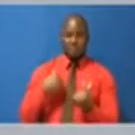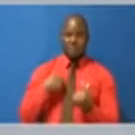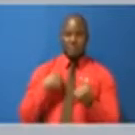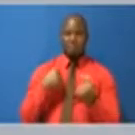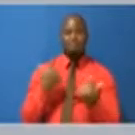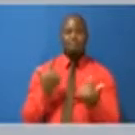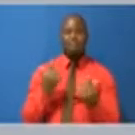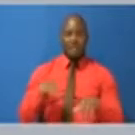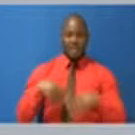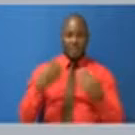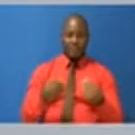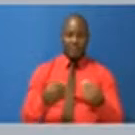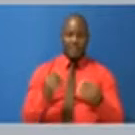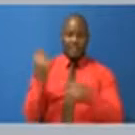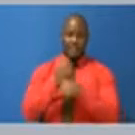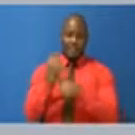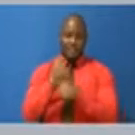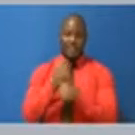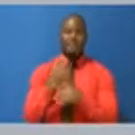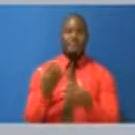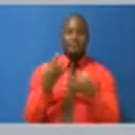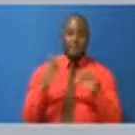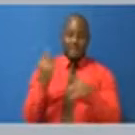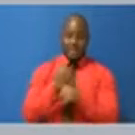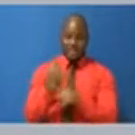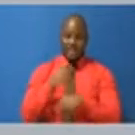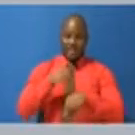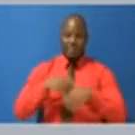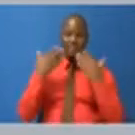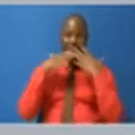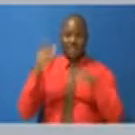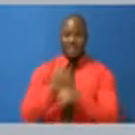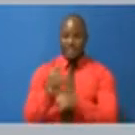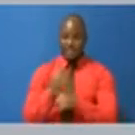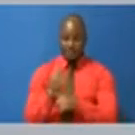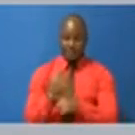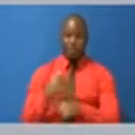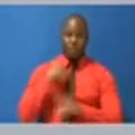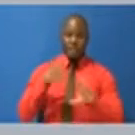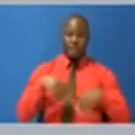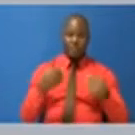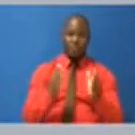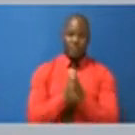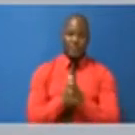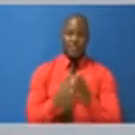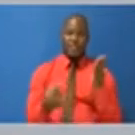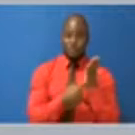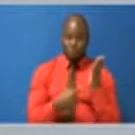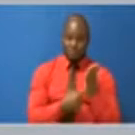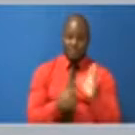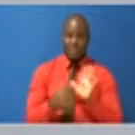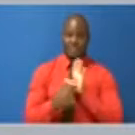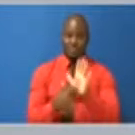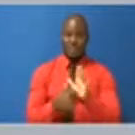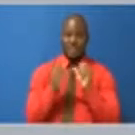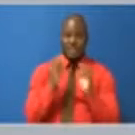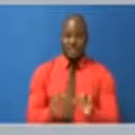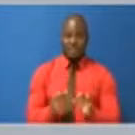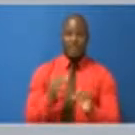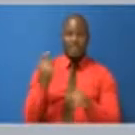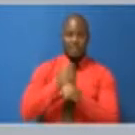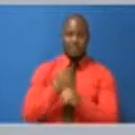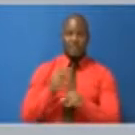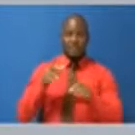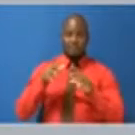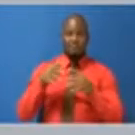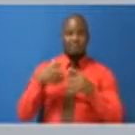provide training free training and when they are done with the training we provide them with tools for example you are trained as